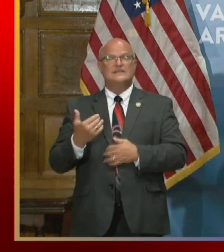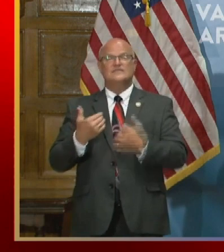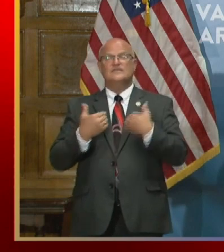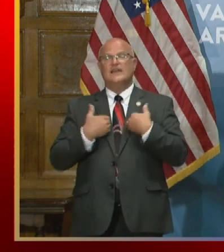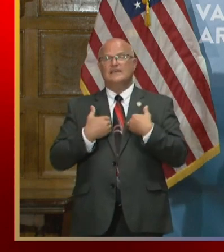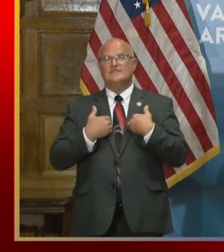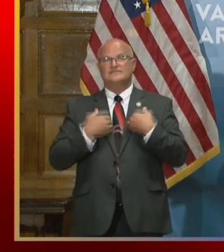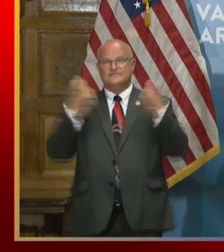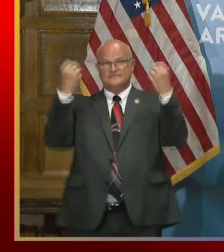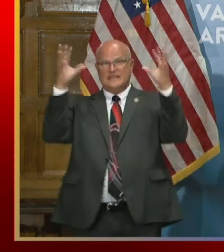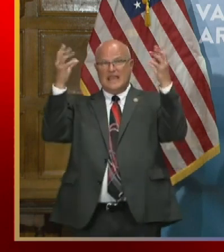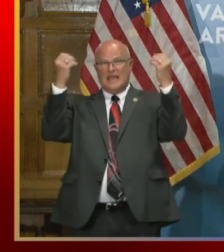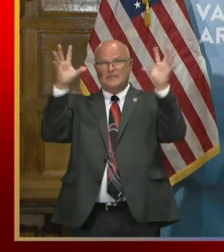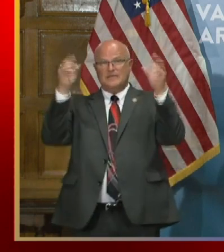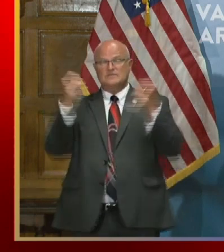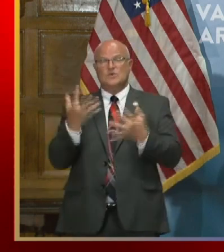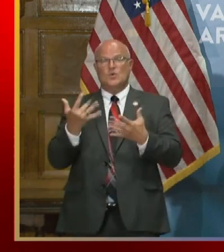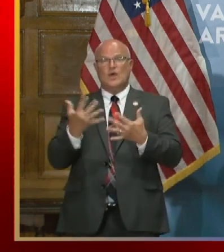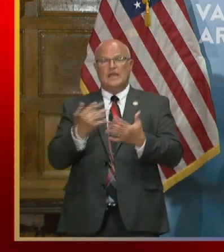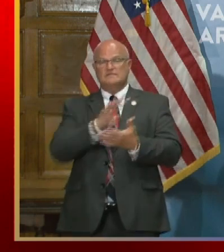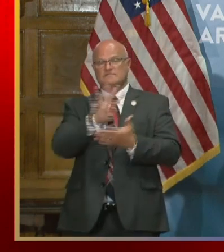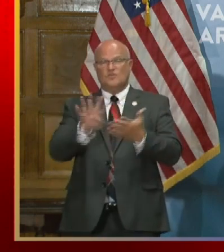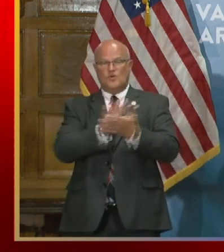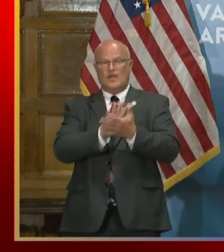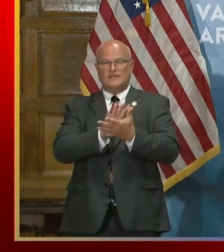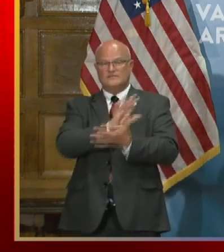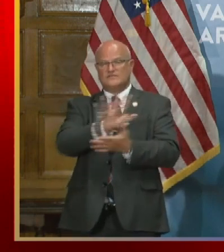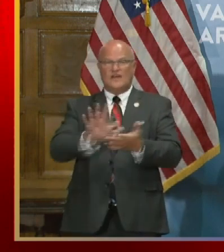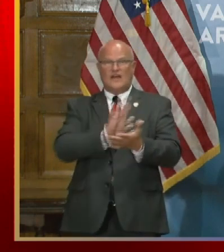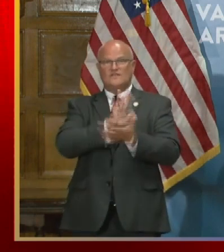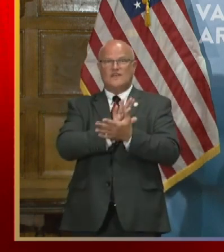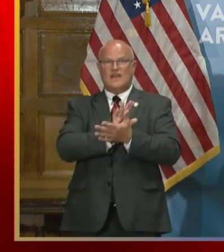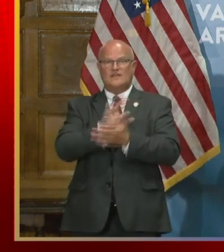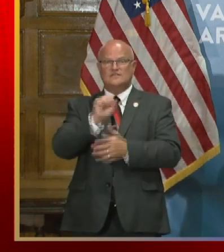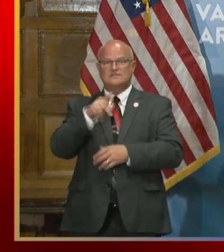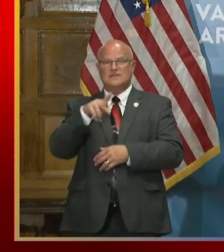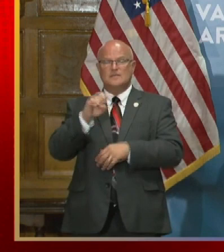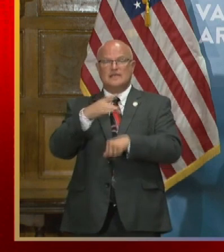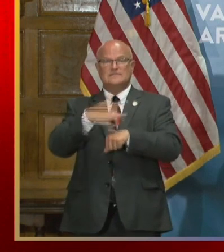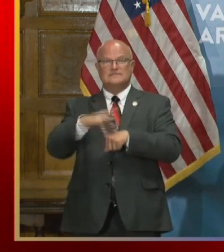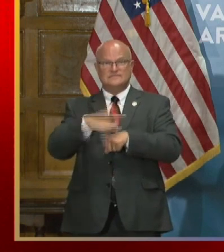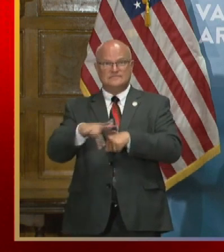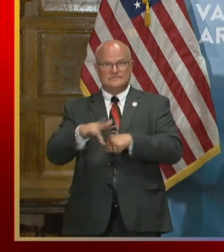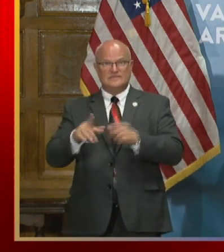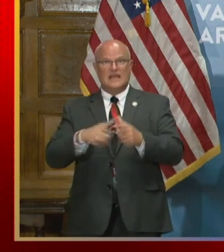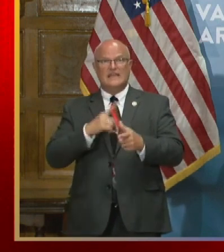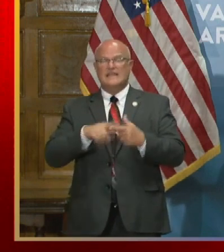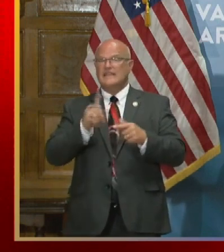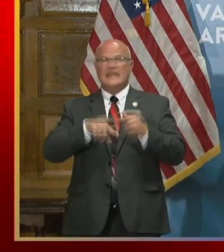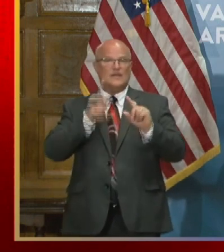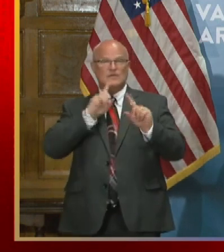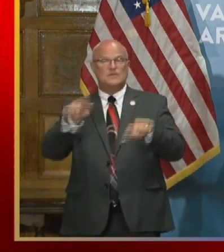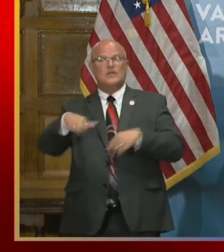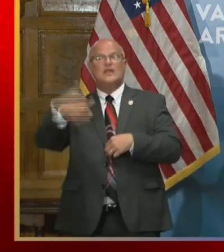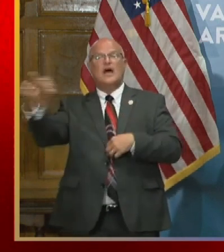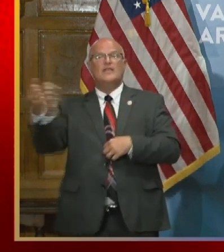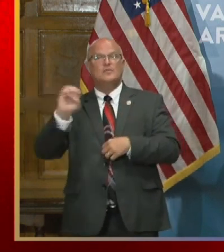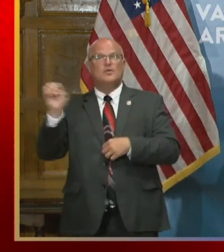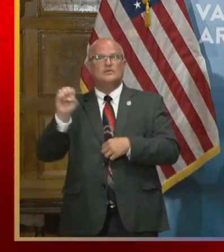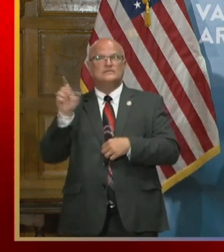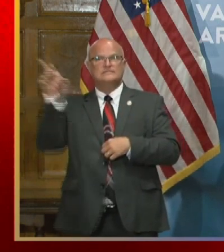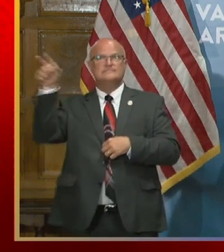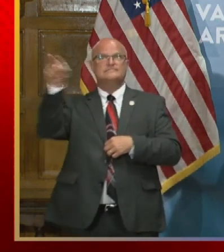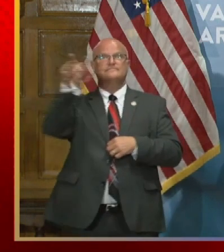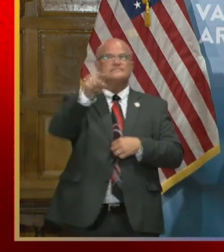if an ambulance waits for 4 or 5 hours for a space to free up, then they can't respond to other